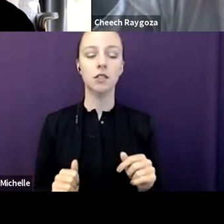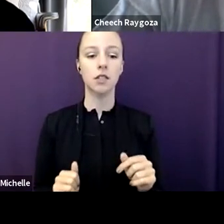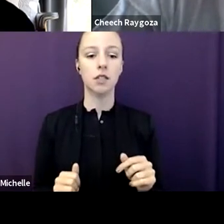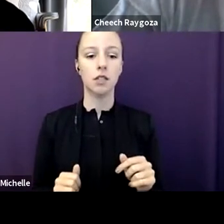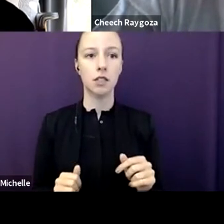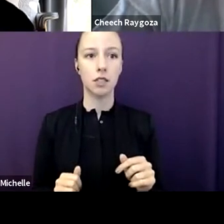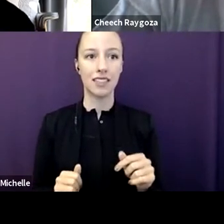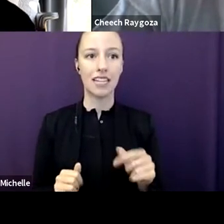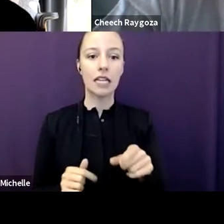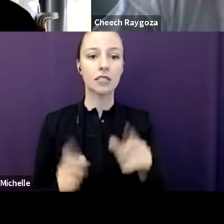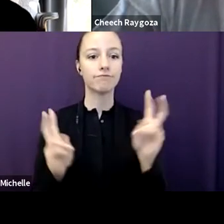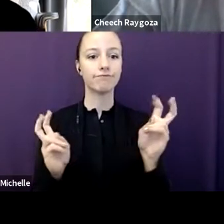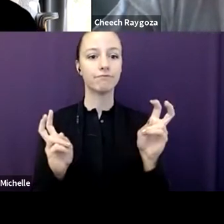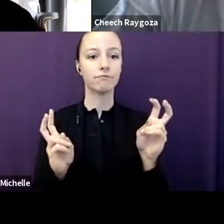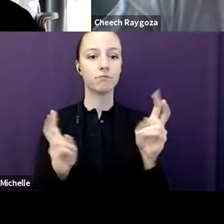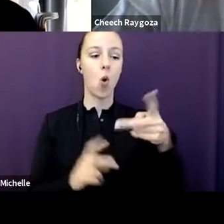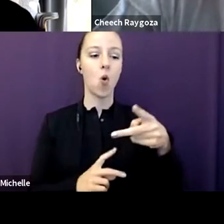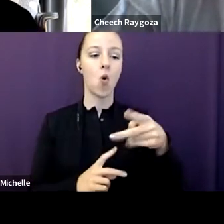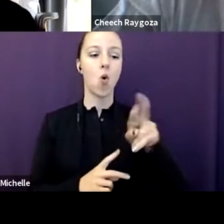in Prison Alley, right,